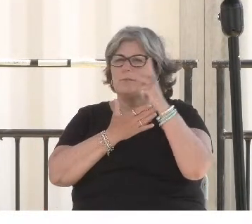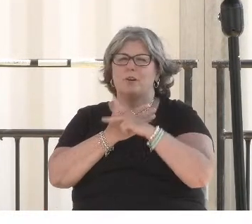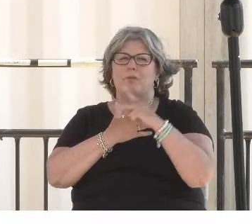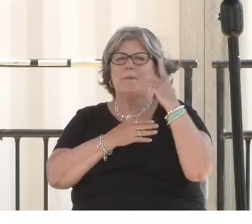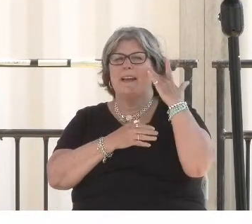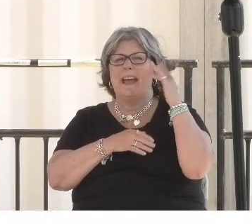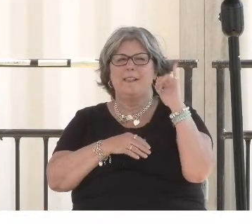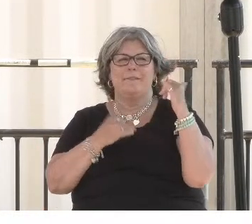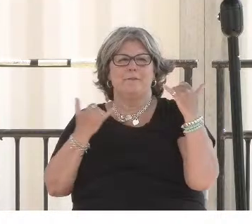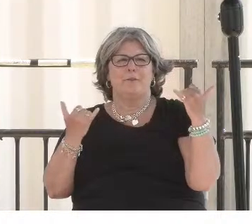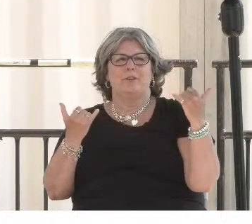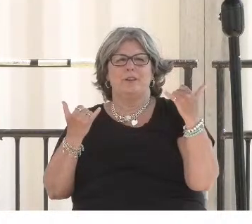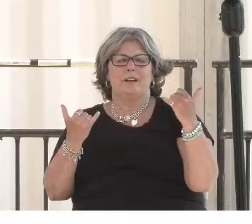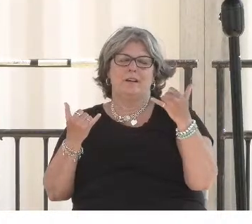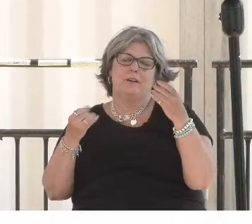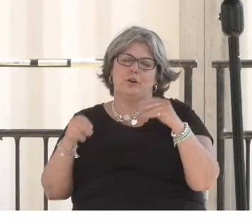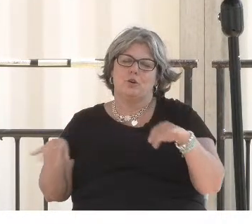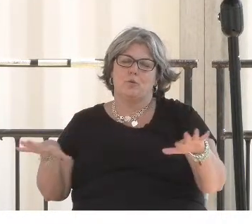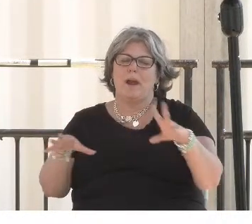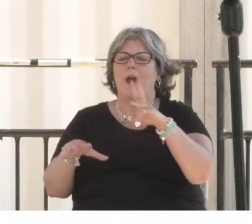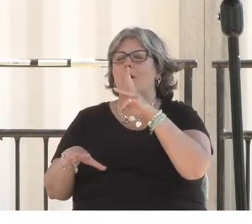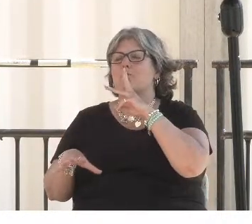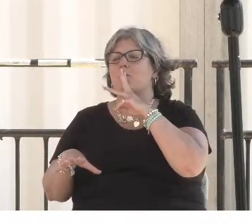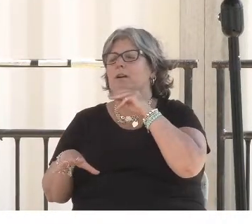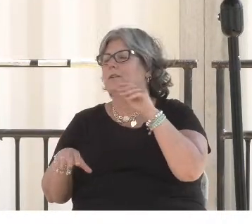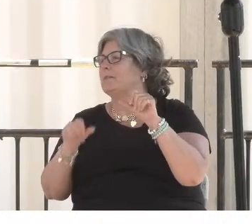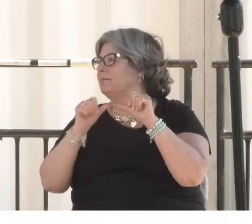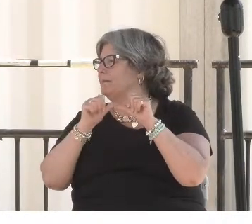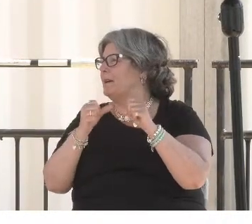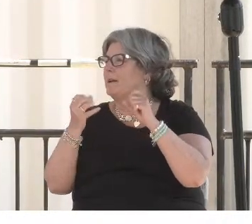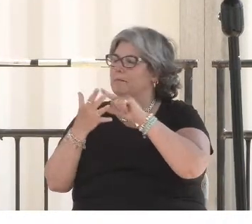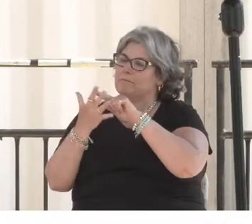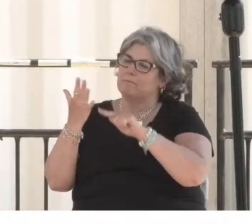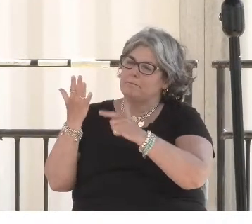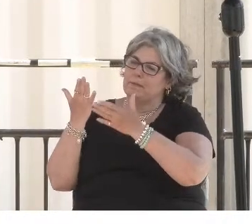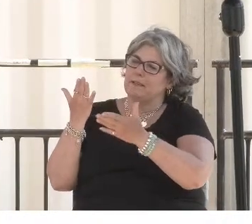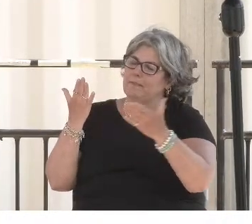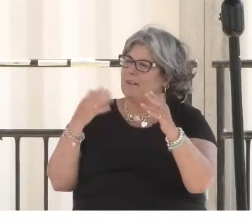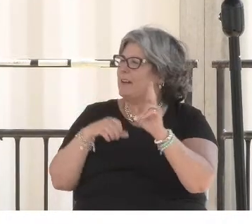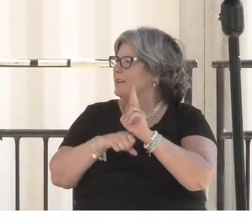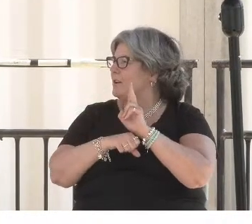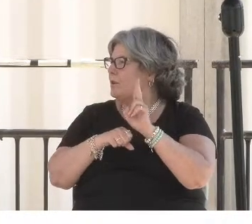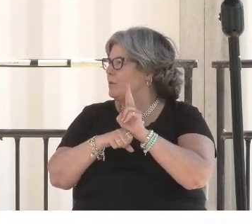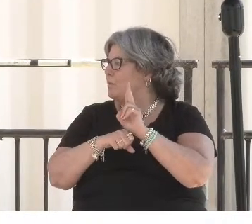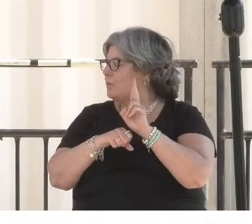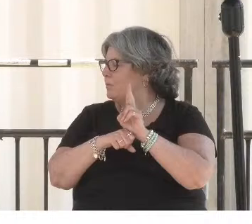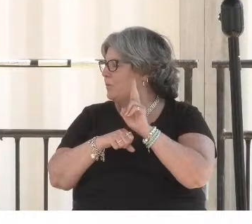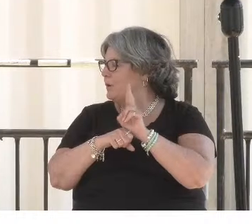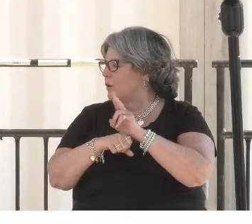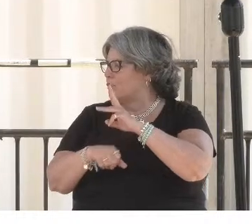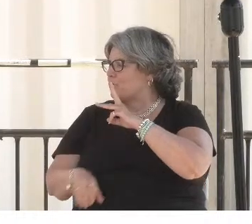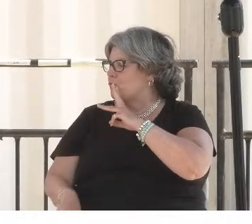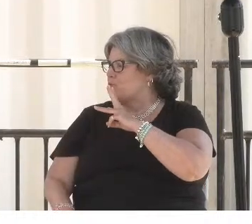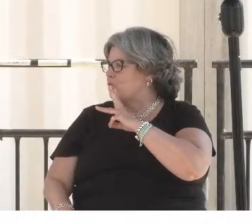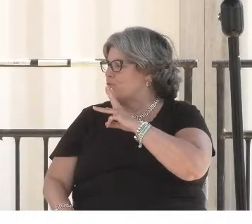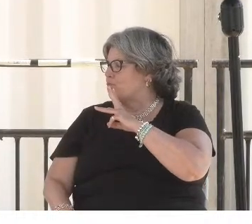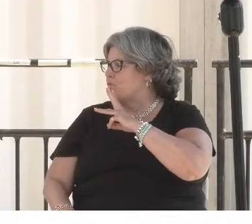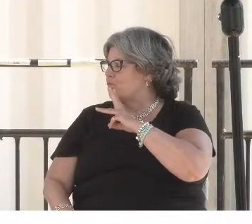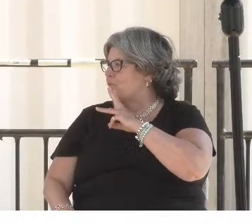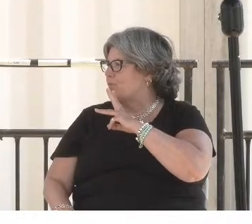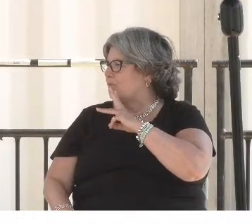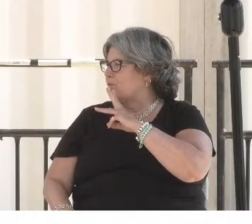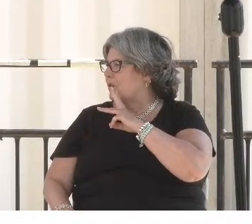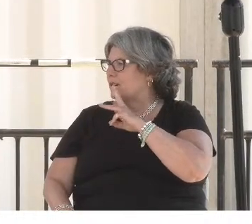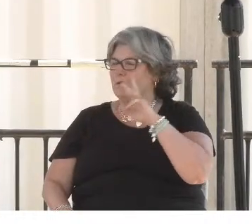now about groundwater and groundwater sustainability. So many of us use water out of the soil, out of